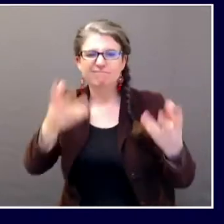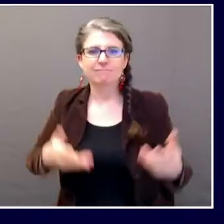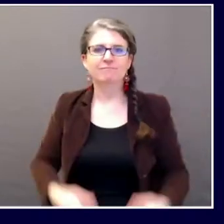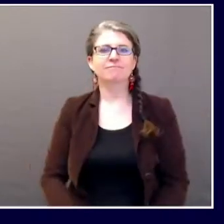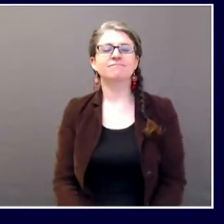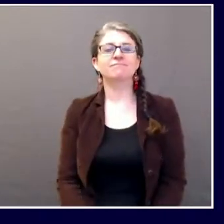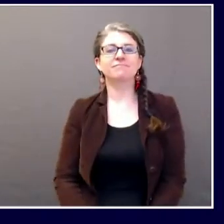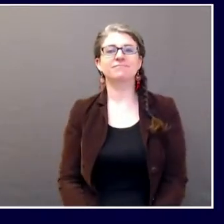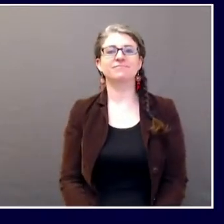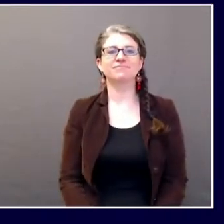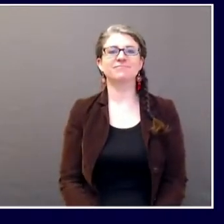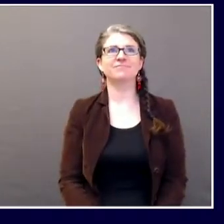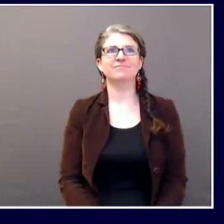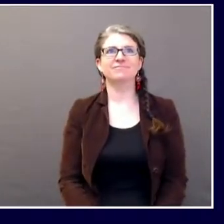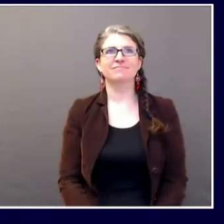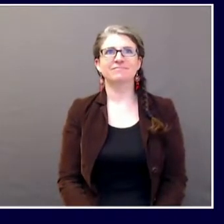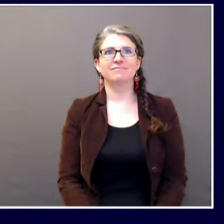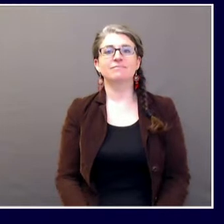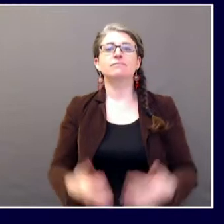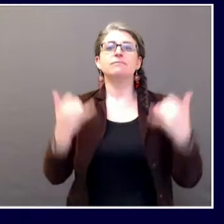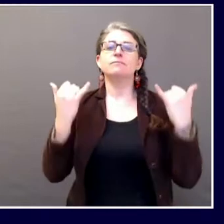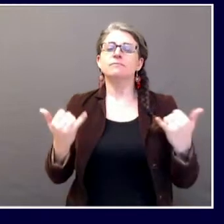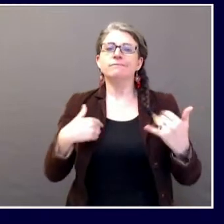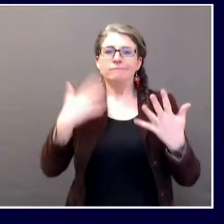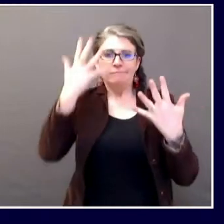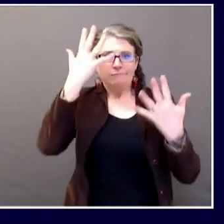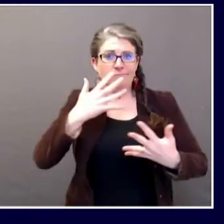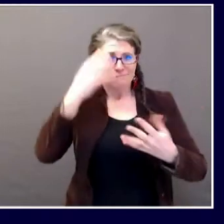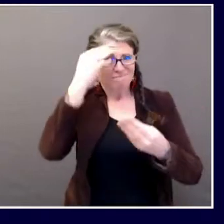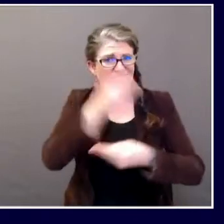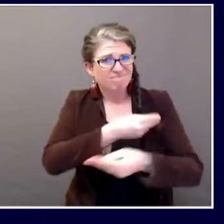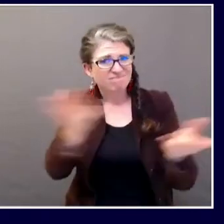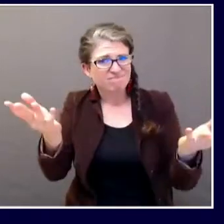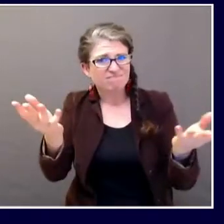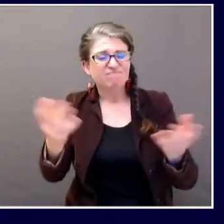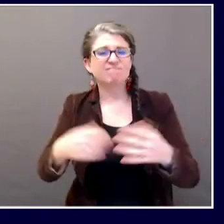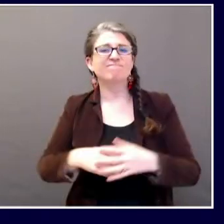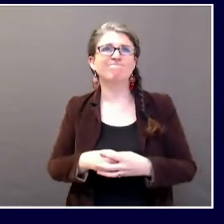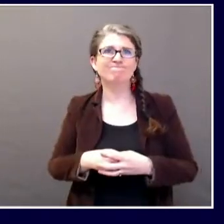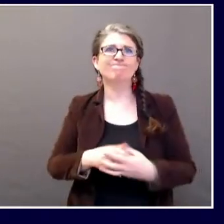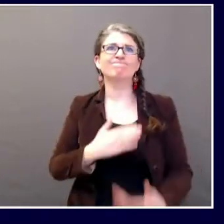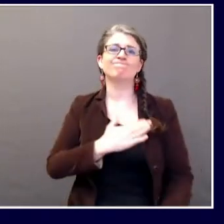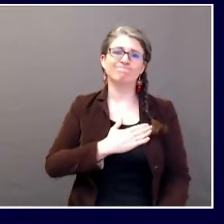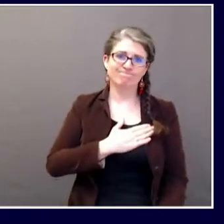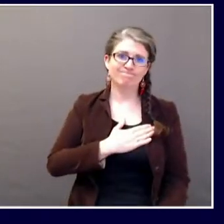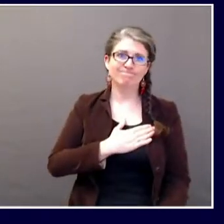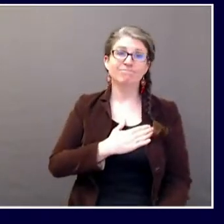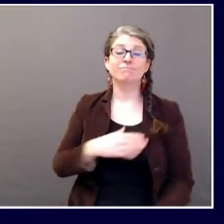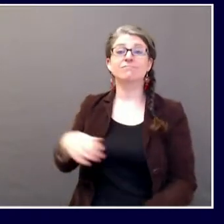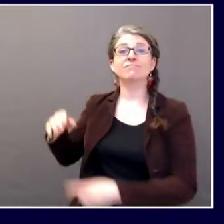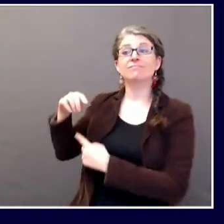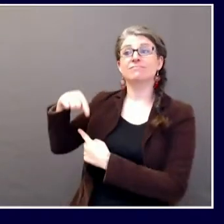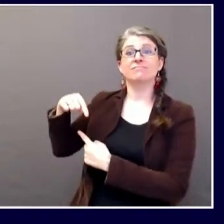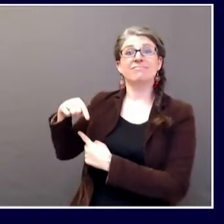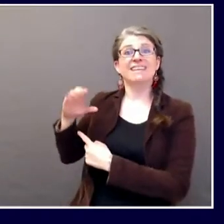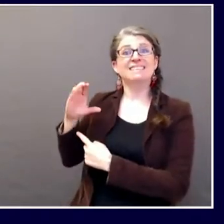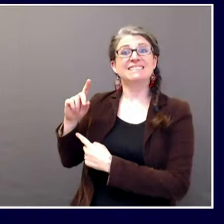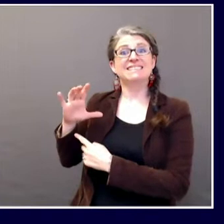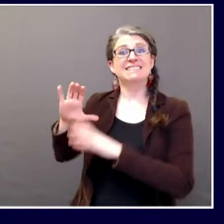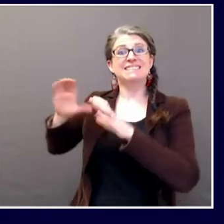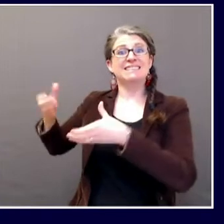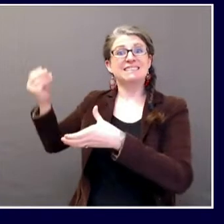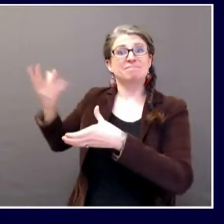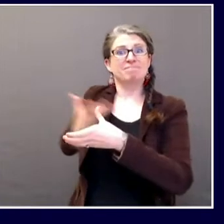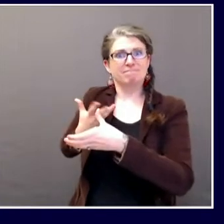I begin on a sad note. Maine CDC has recently received reports of an additional